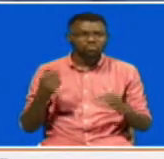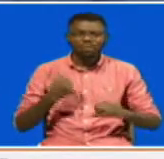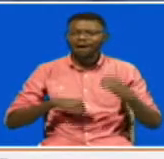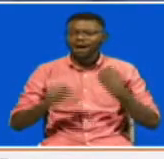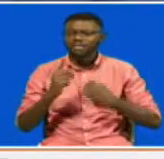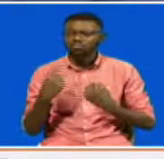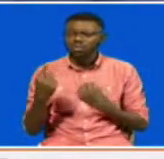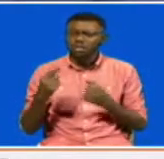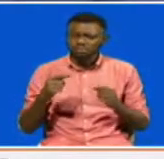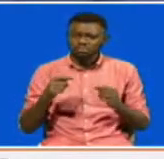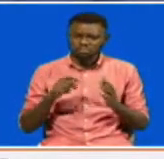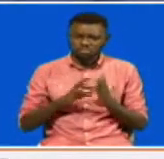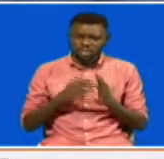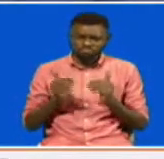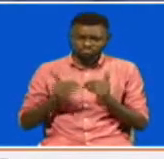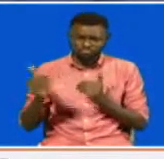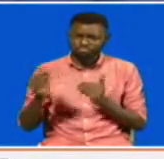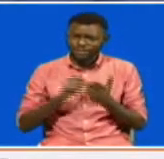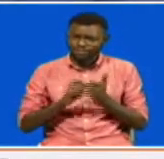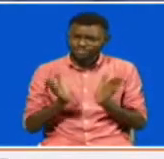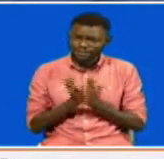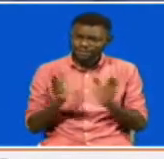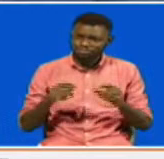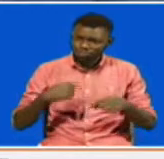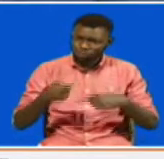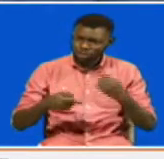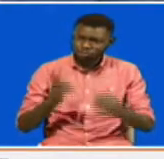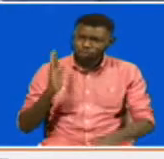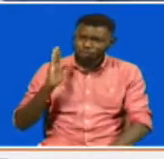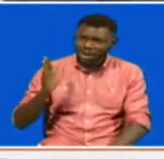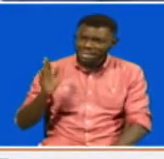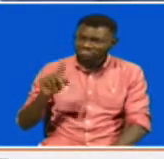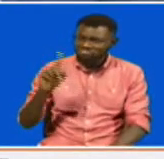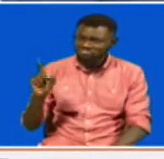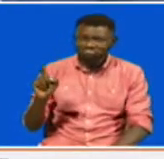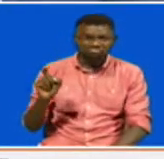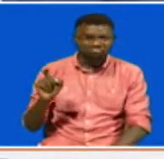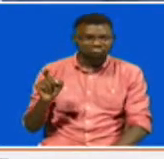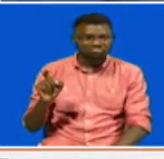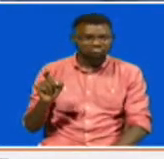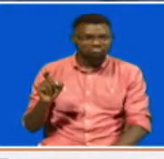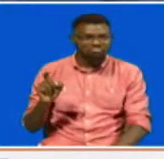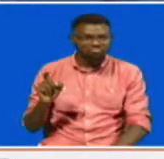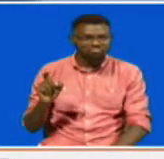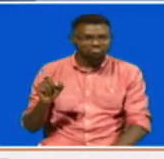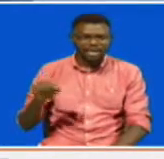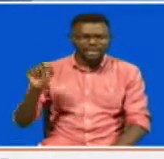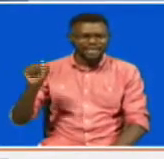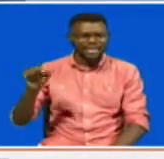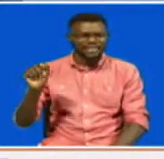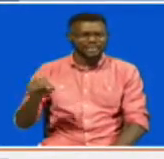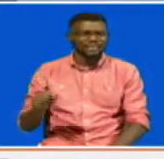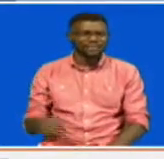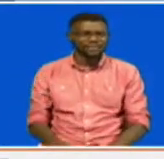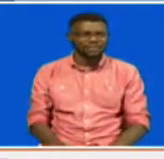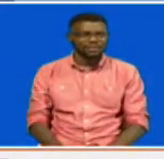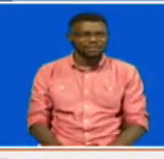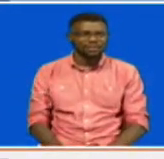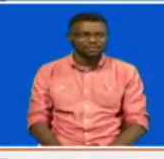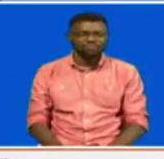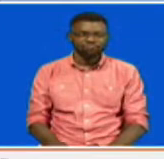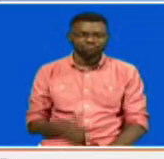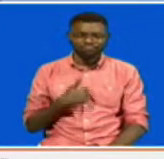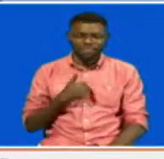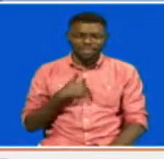yourself being the substantive Secretary General of the party? Of course, yes. That is where the end game is.